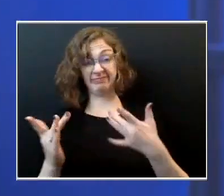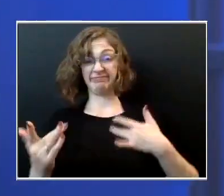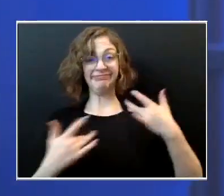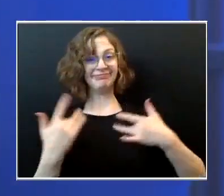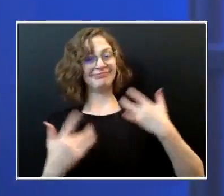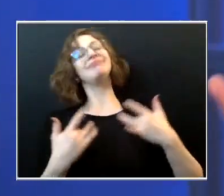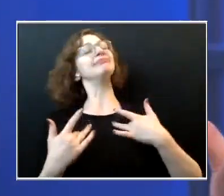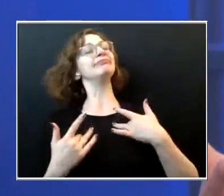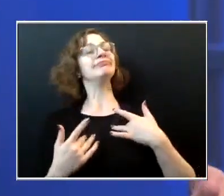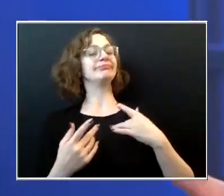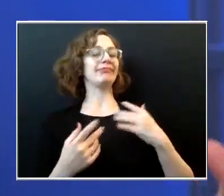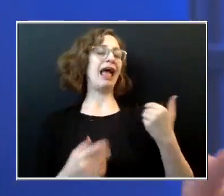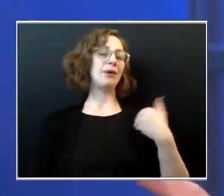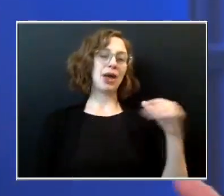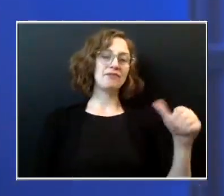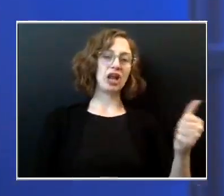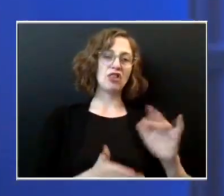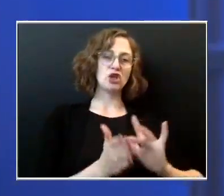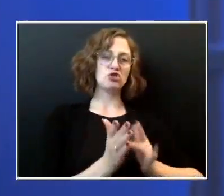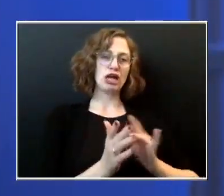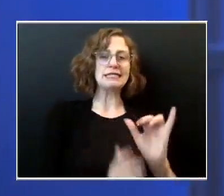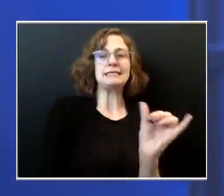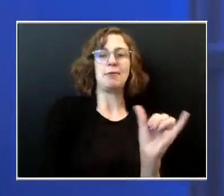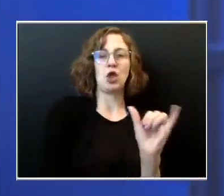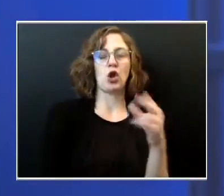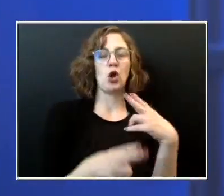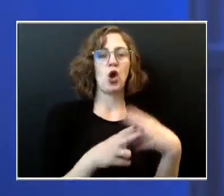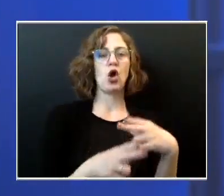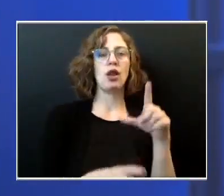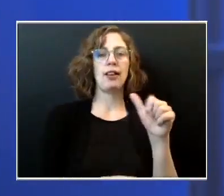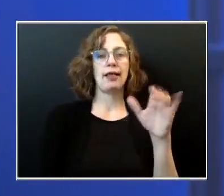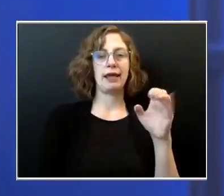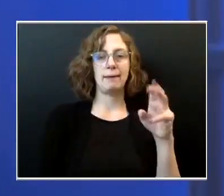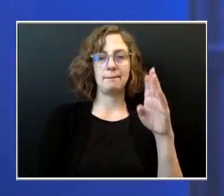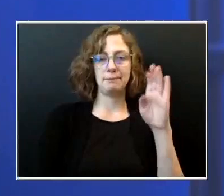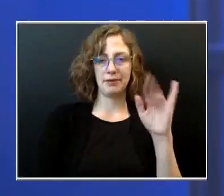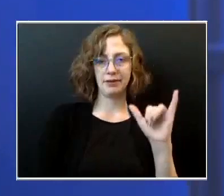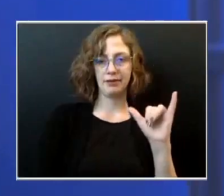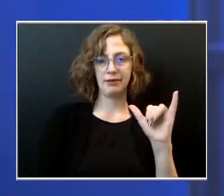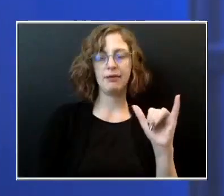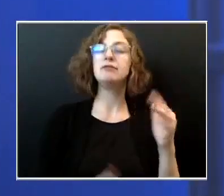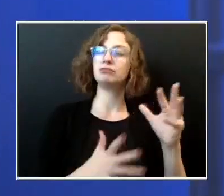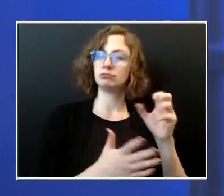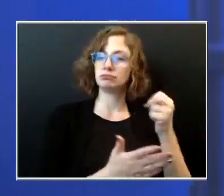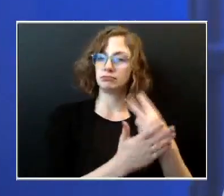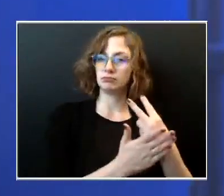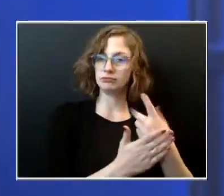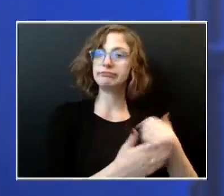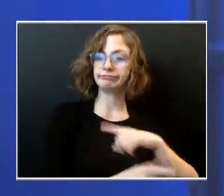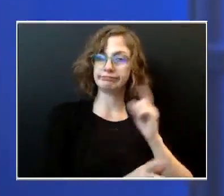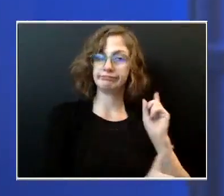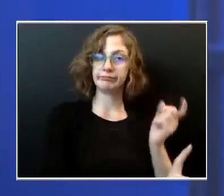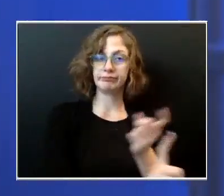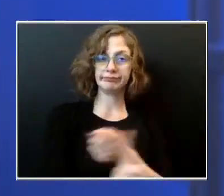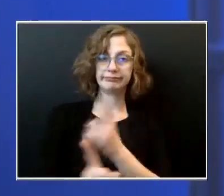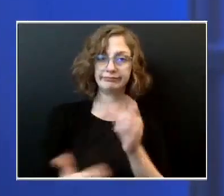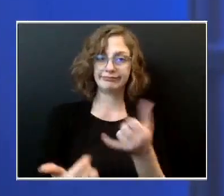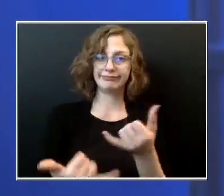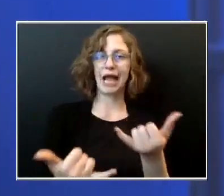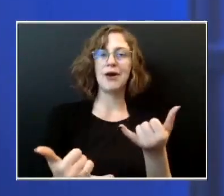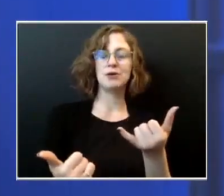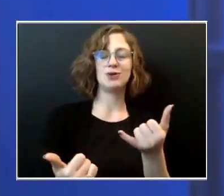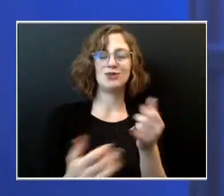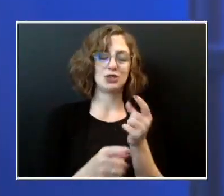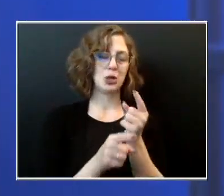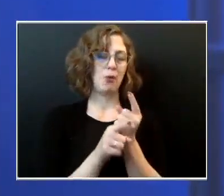it called Leqembi that's approved, and we're actively prescribing it now to the sort of the right segment of